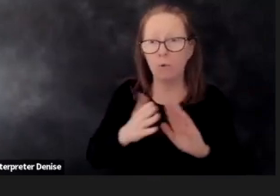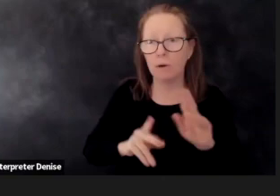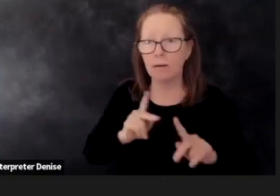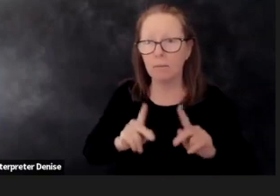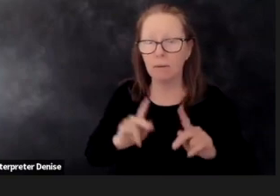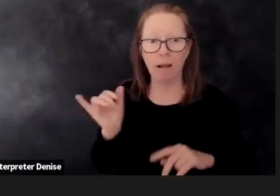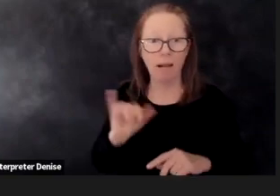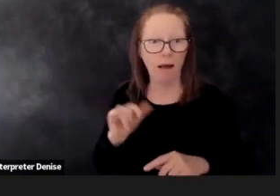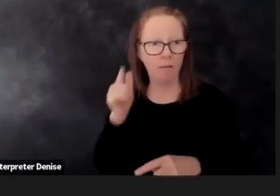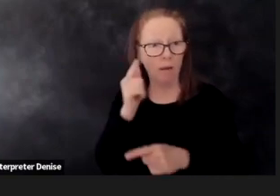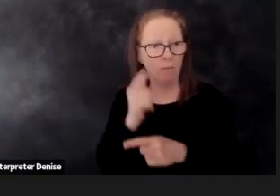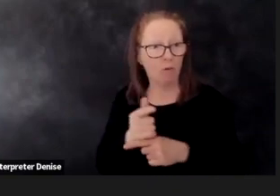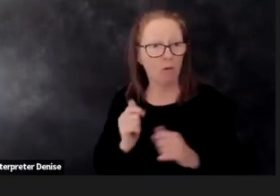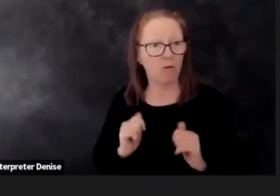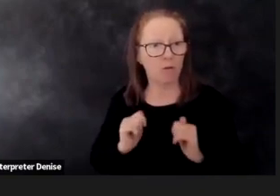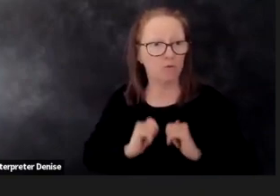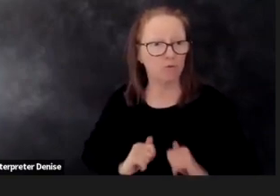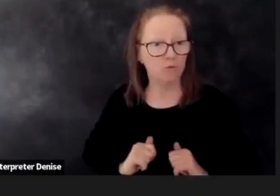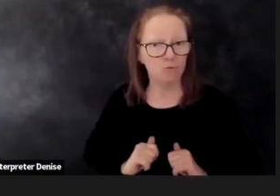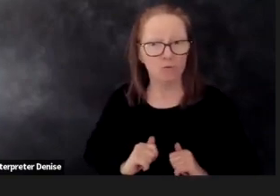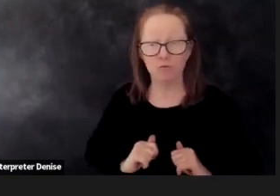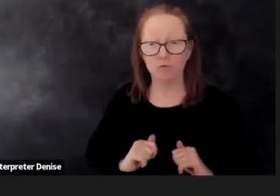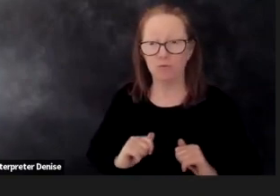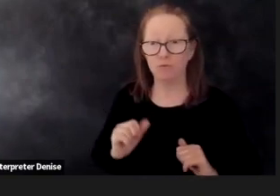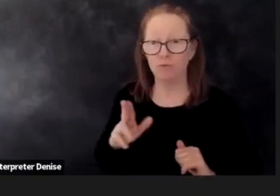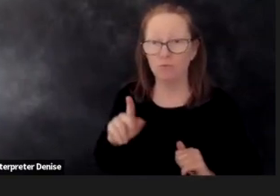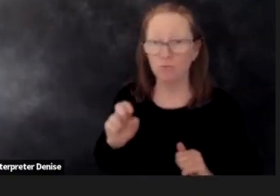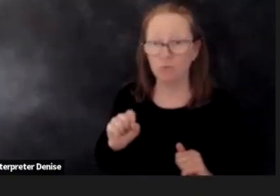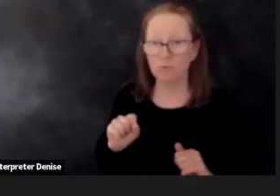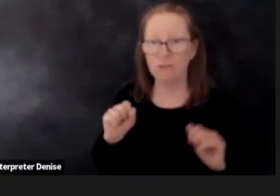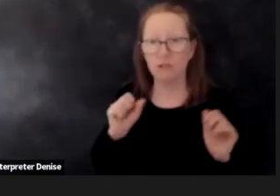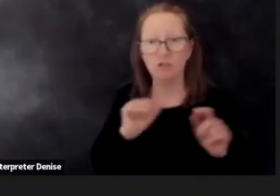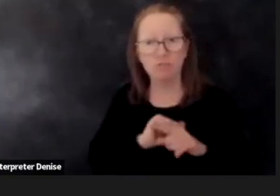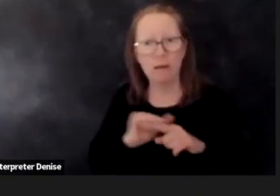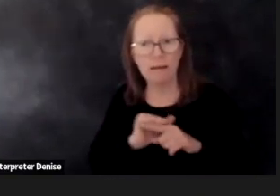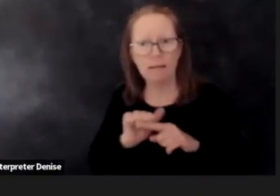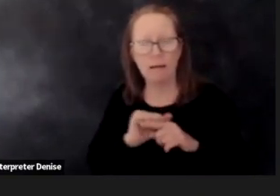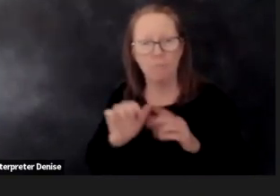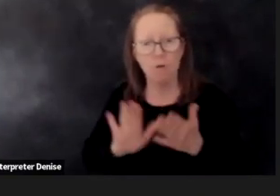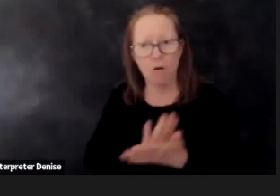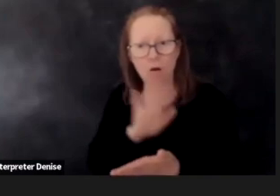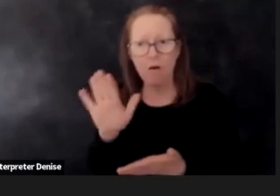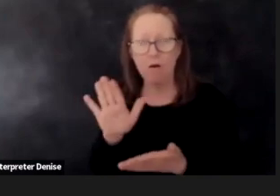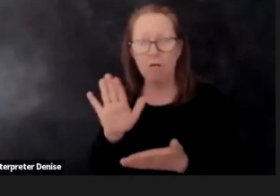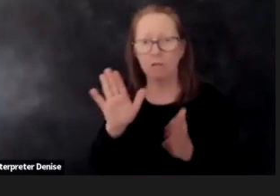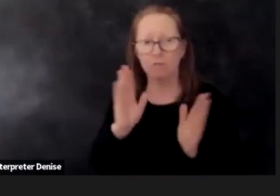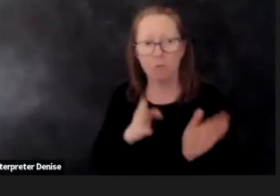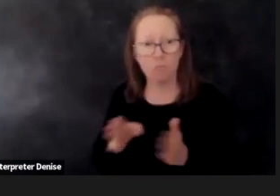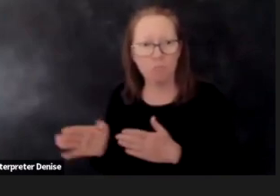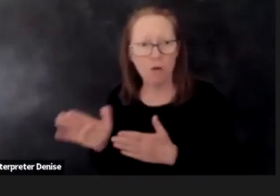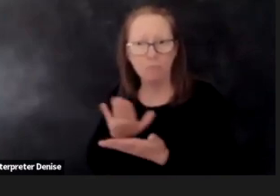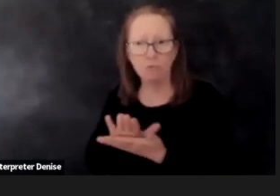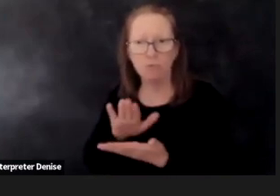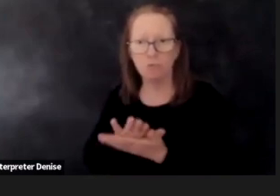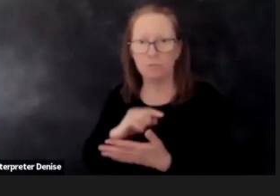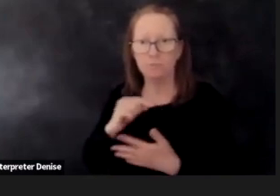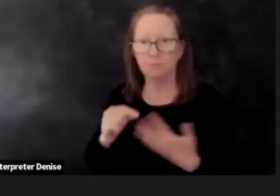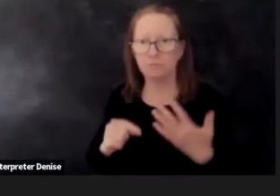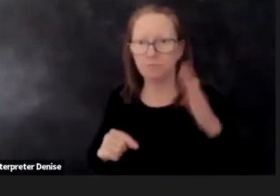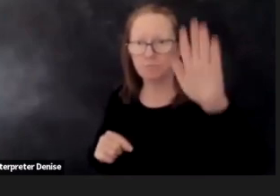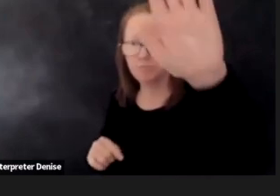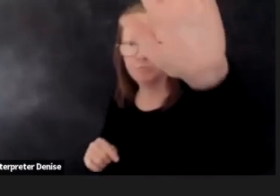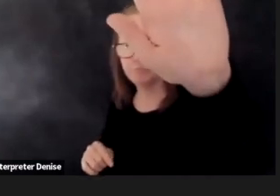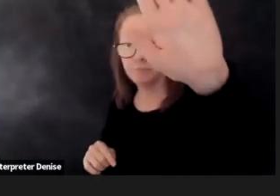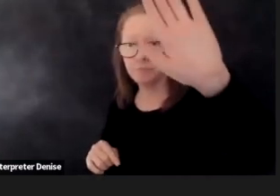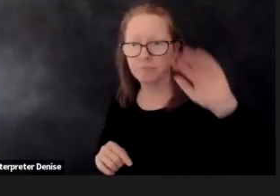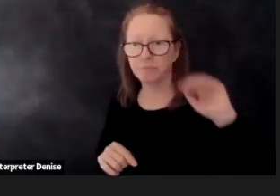be prepared for prep school, college, things like that. Um, Everything else that I heard so far is great. I like